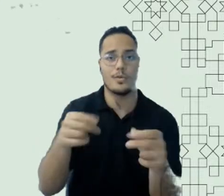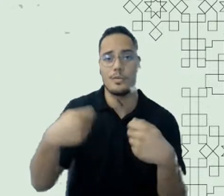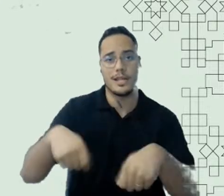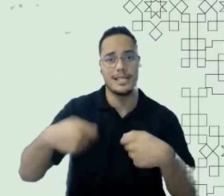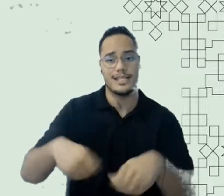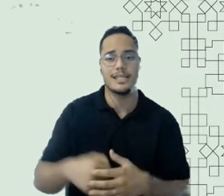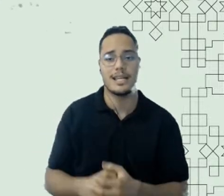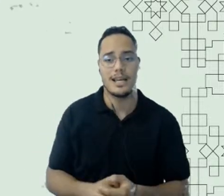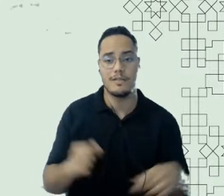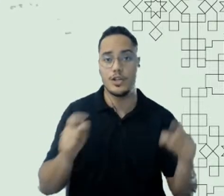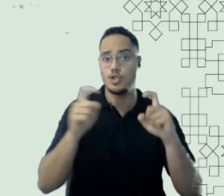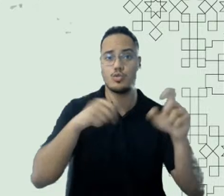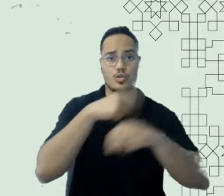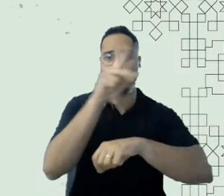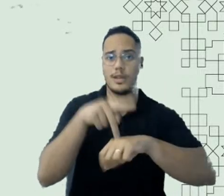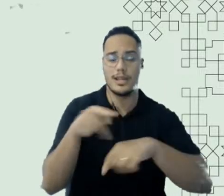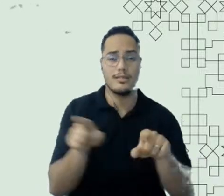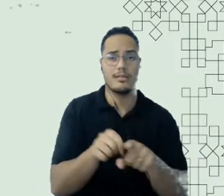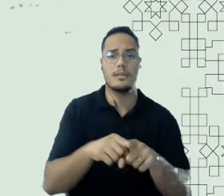to copyright, they were also